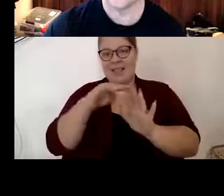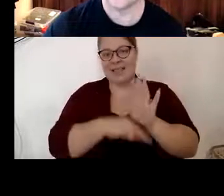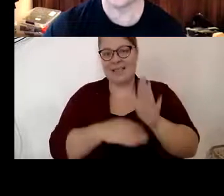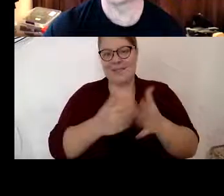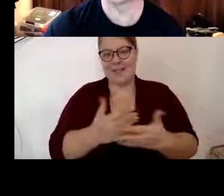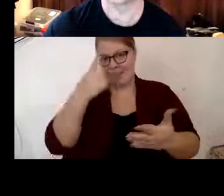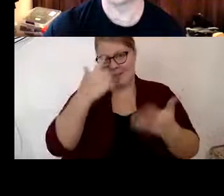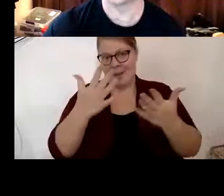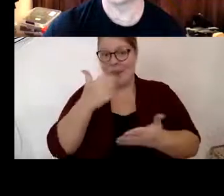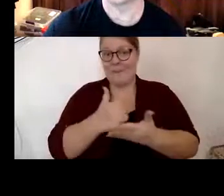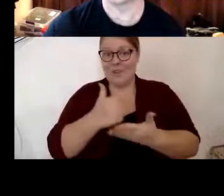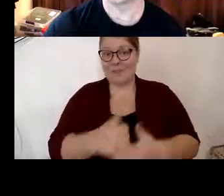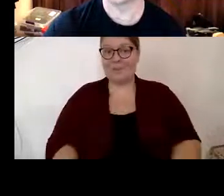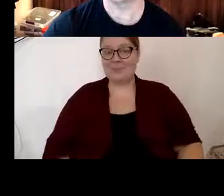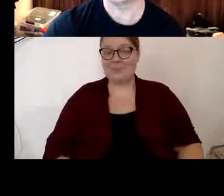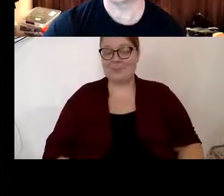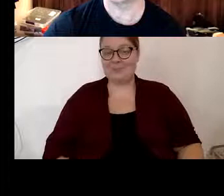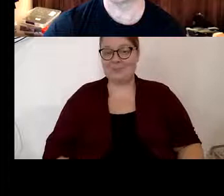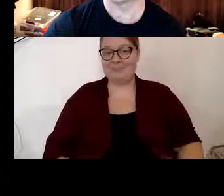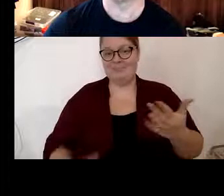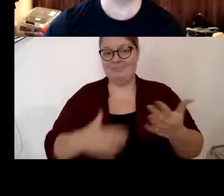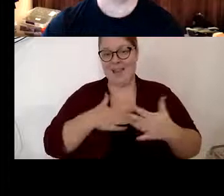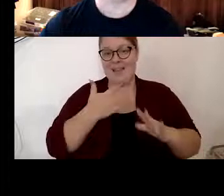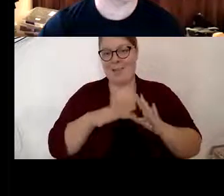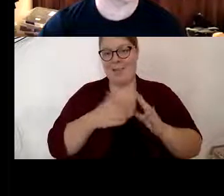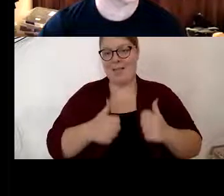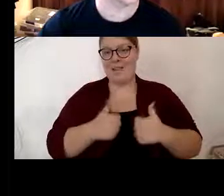helpful. My email address is just